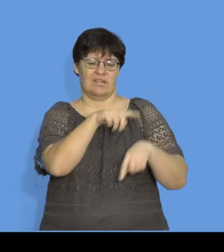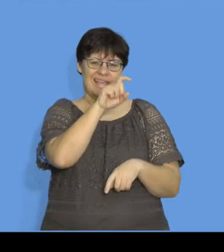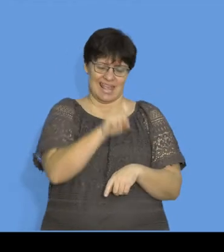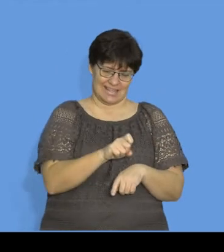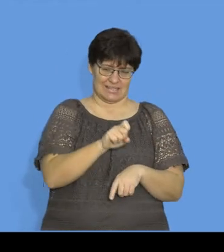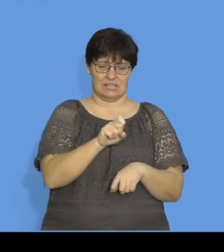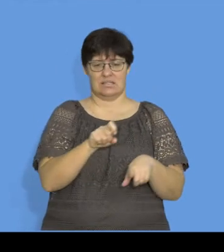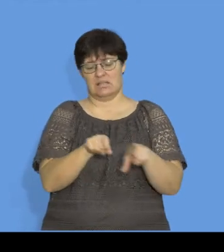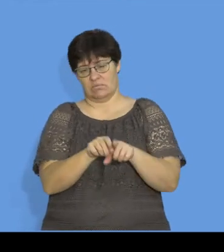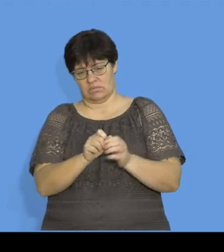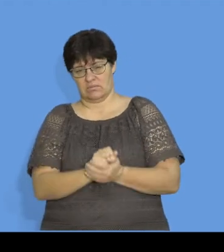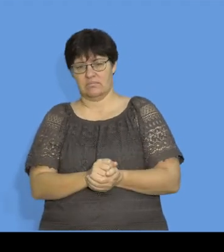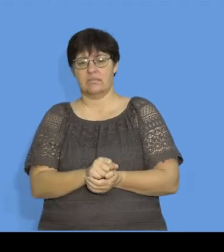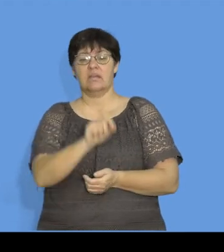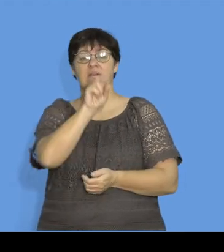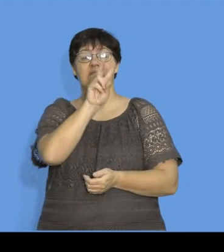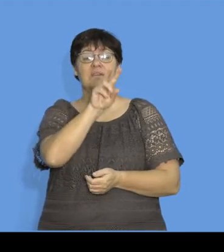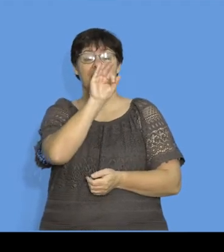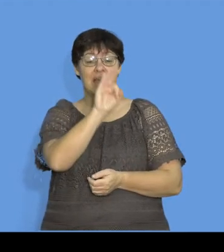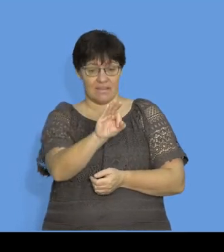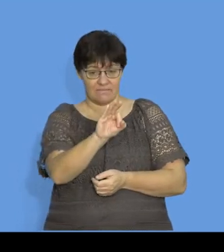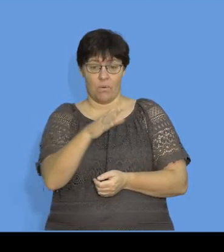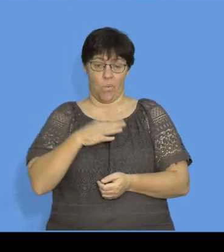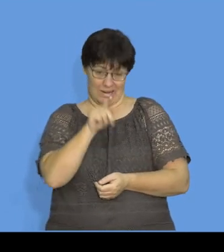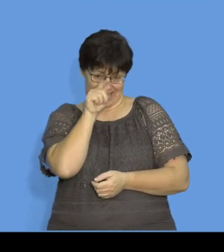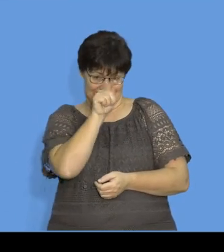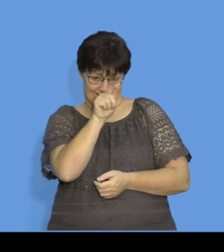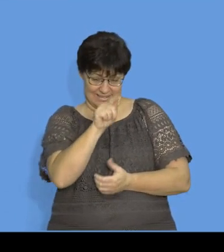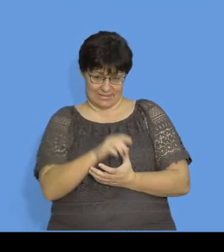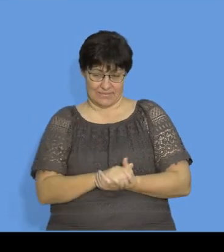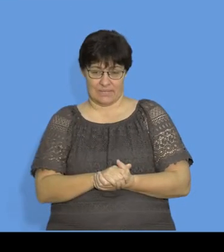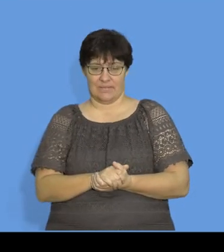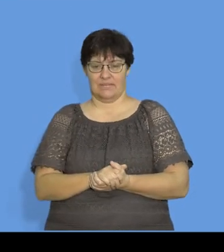Okay, Vf is what we're looking for.